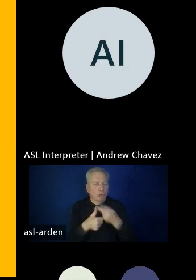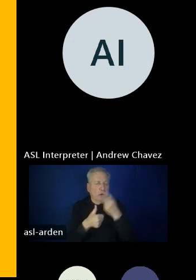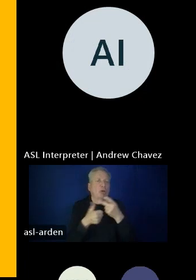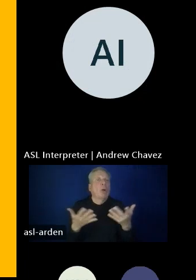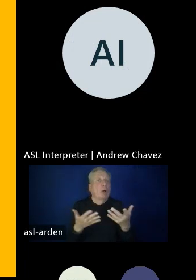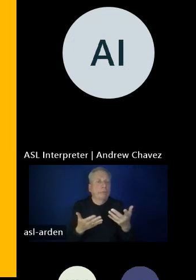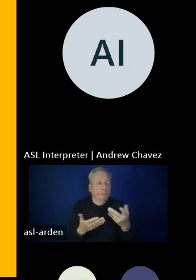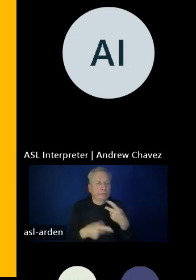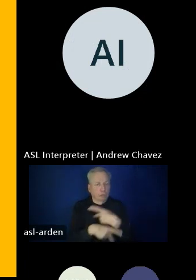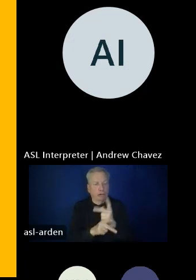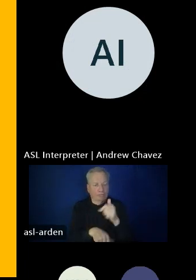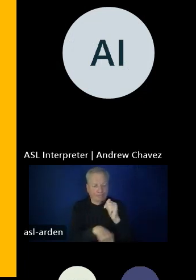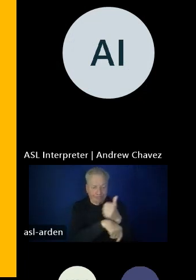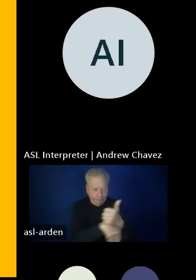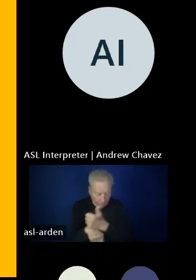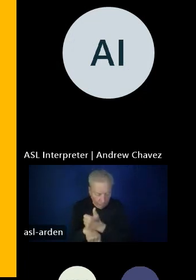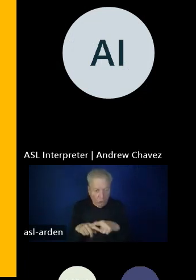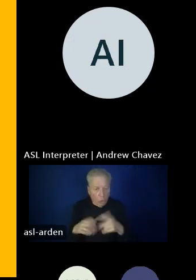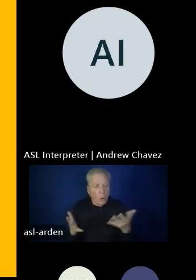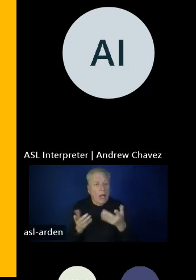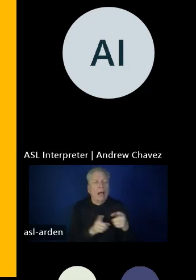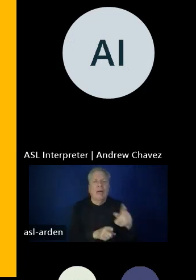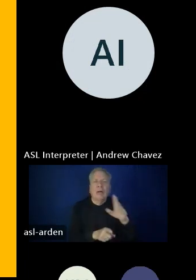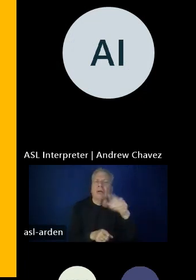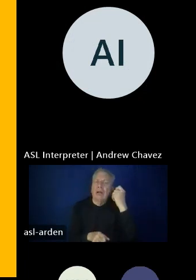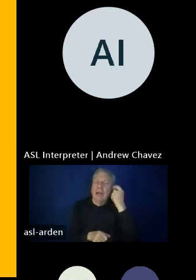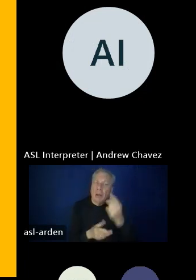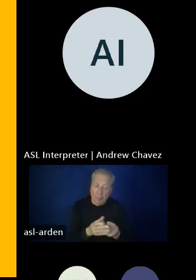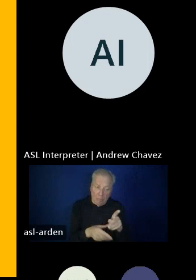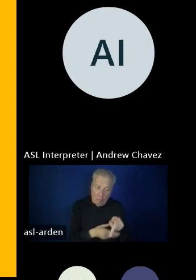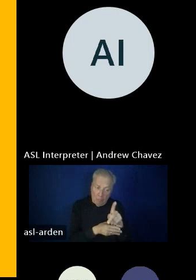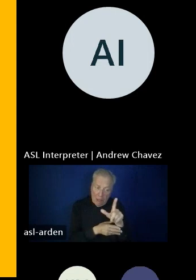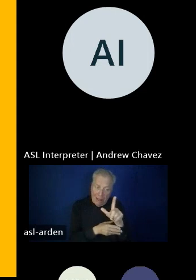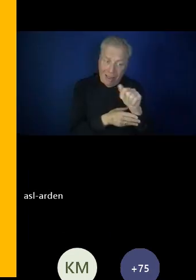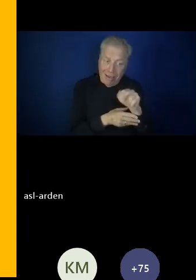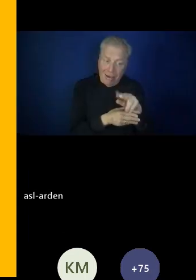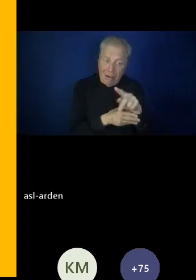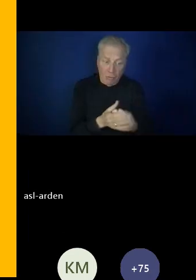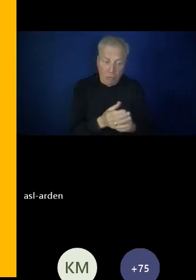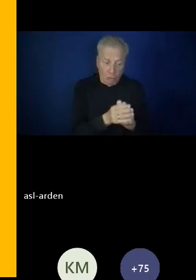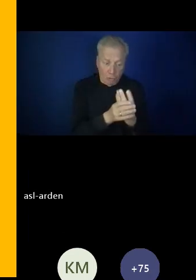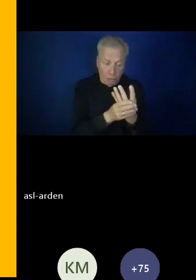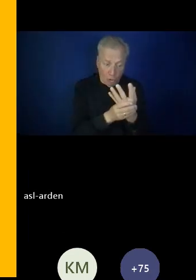growth to happen. For plant growth to happen, you need to have